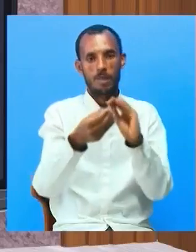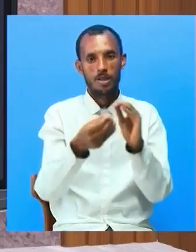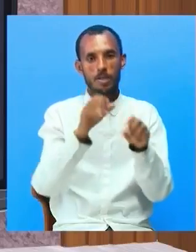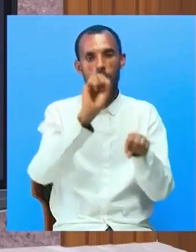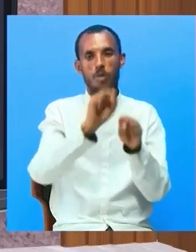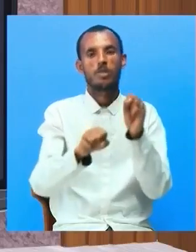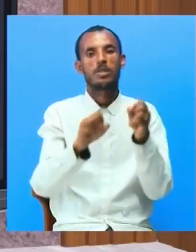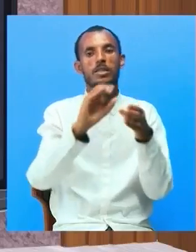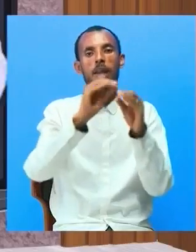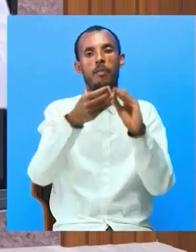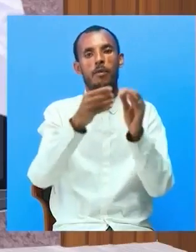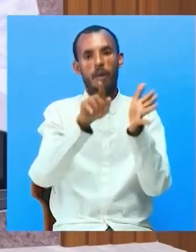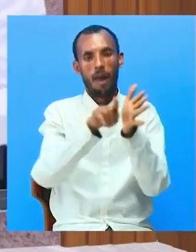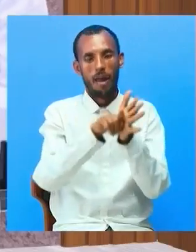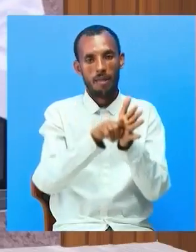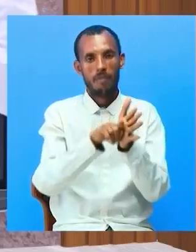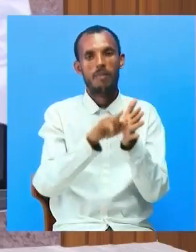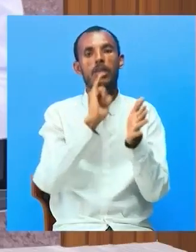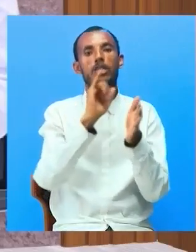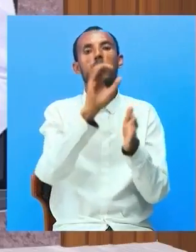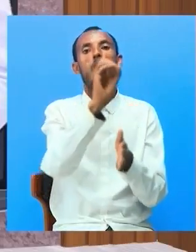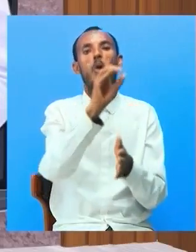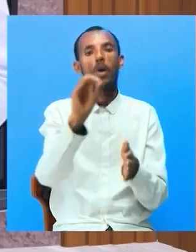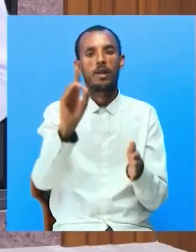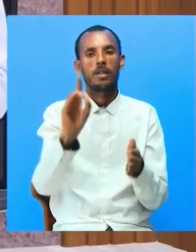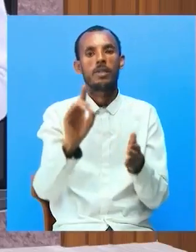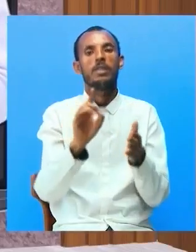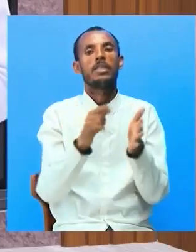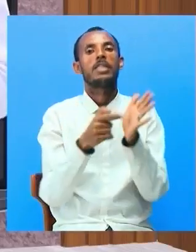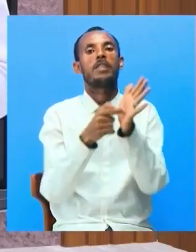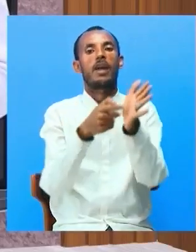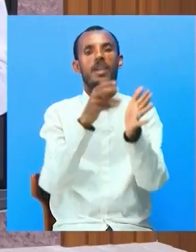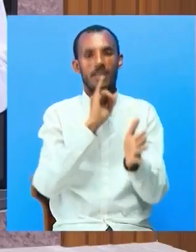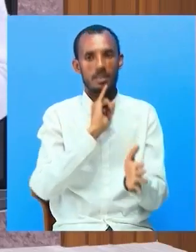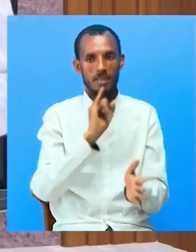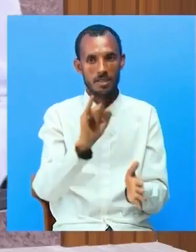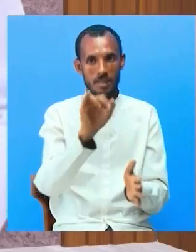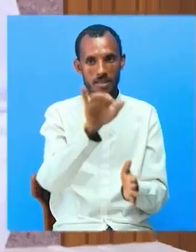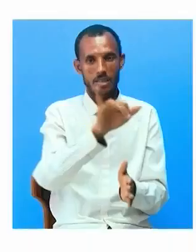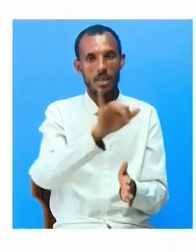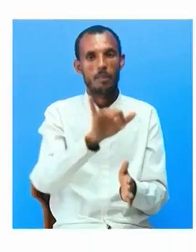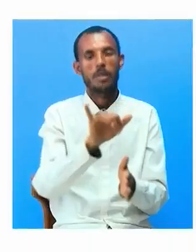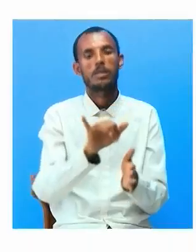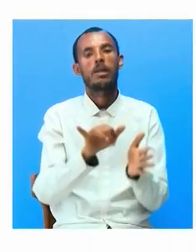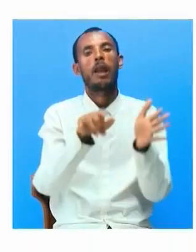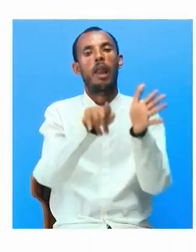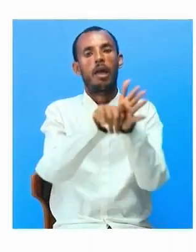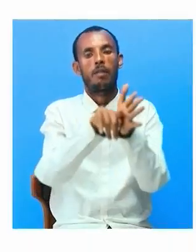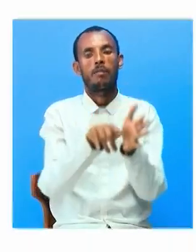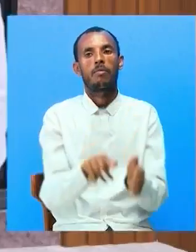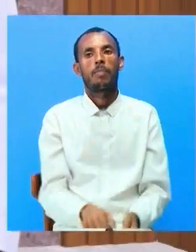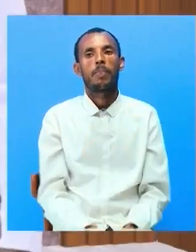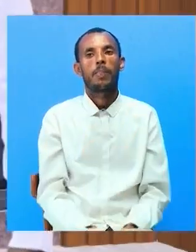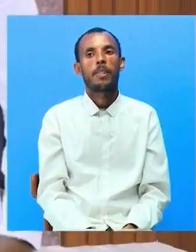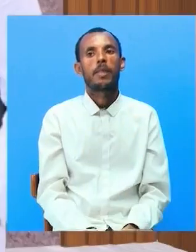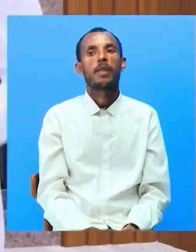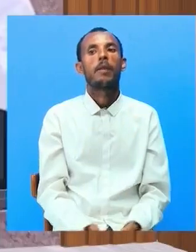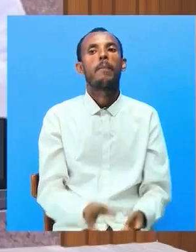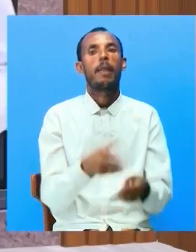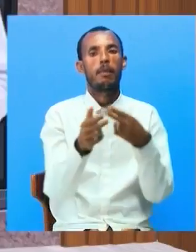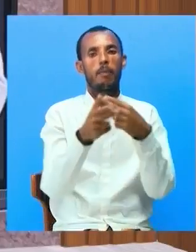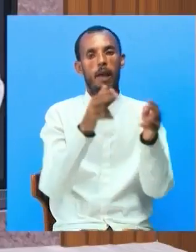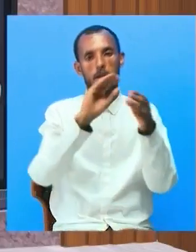negatives. So the number of negatives is odd. Therefore, the sign of the product is negative. And